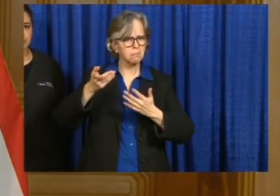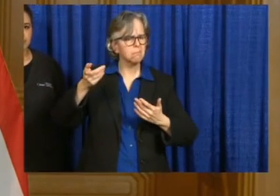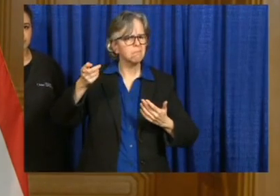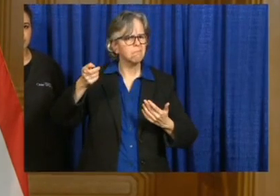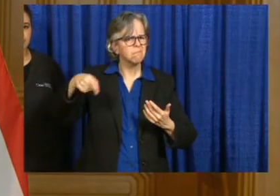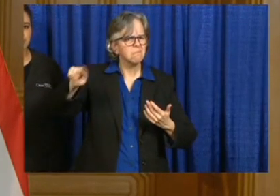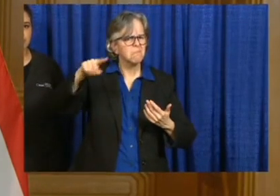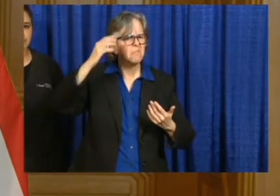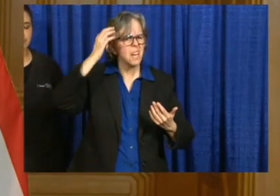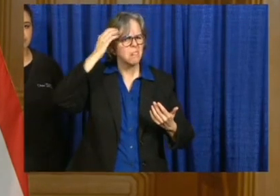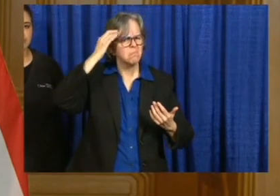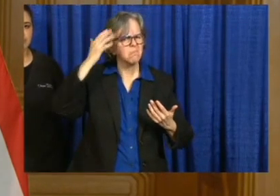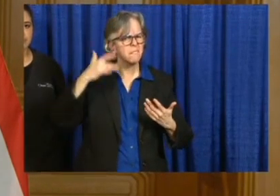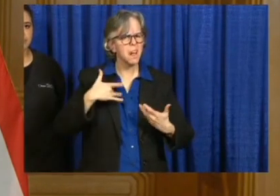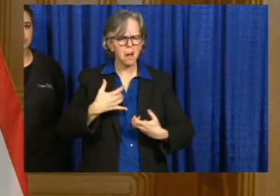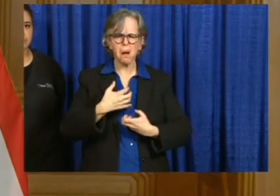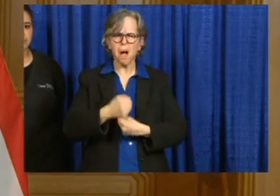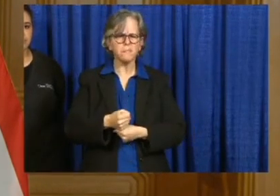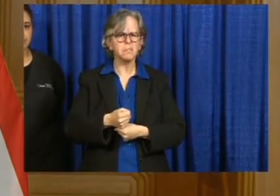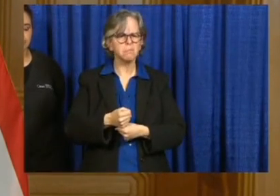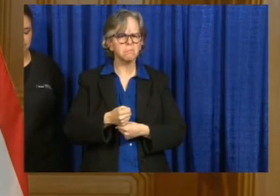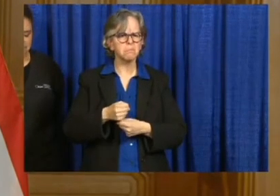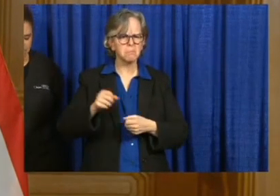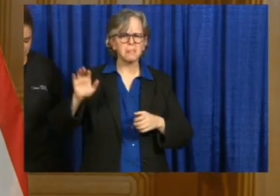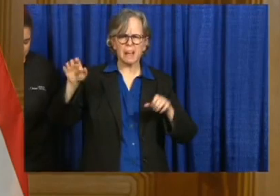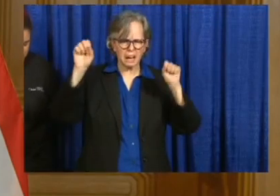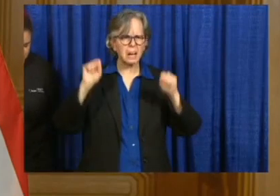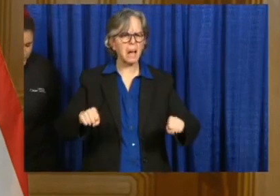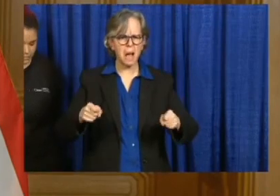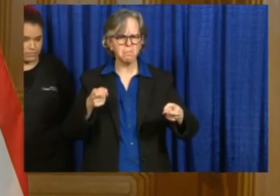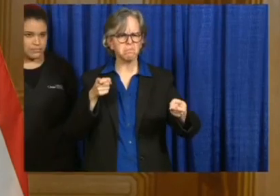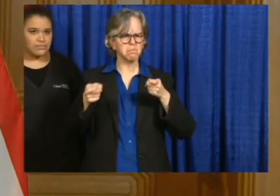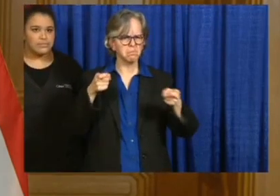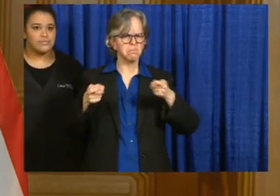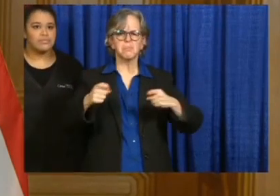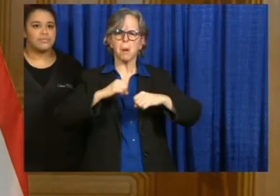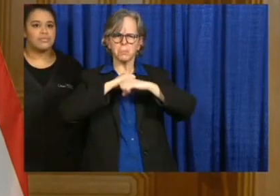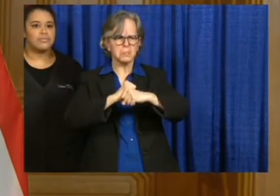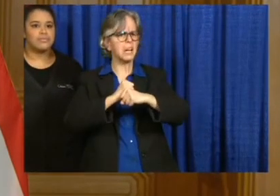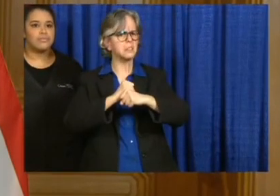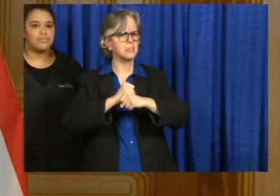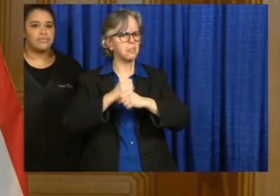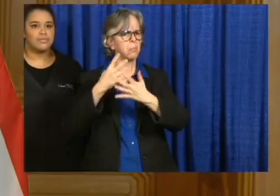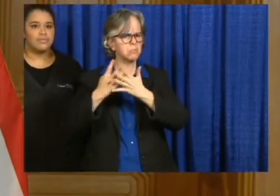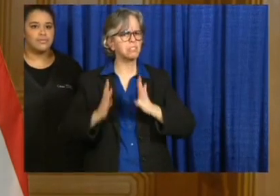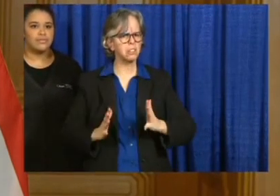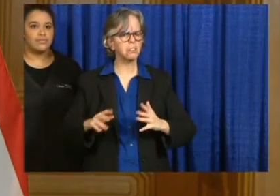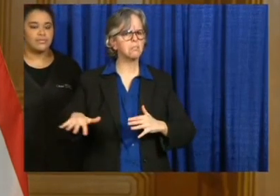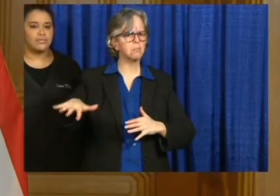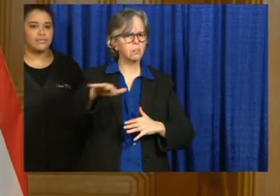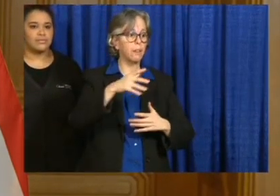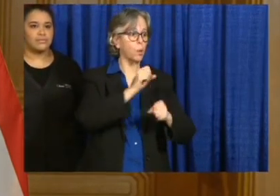feel very strongly their obligation to protect the people who work there